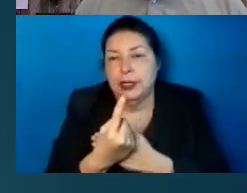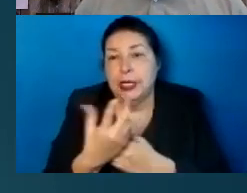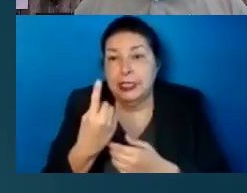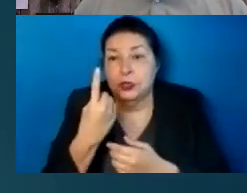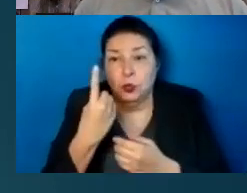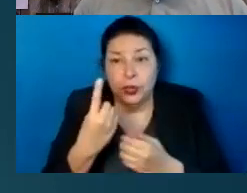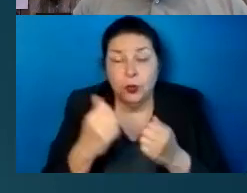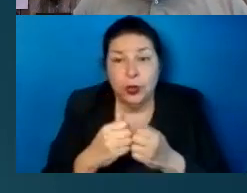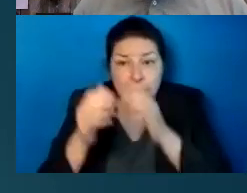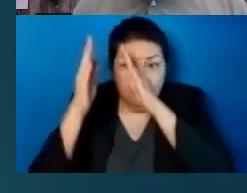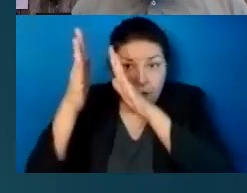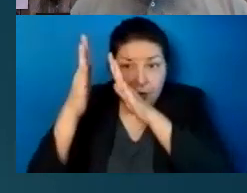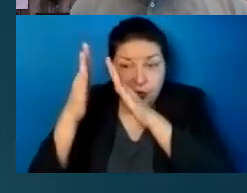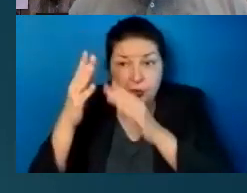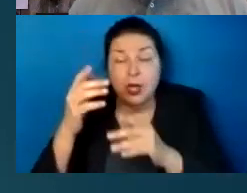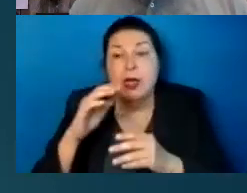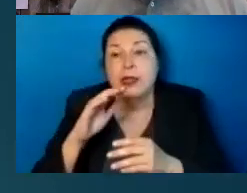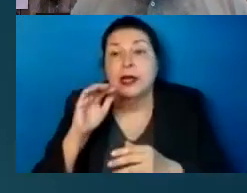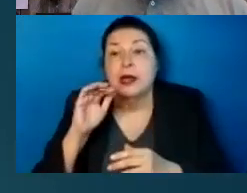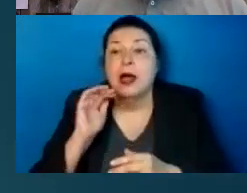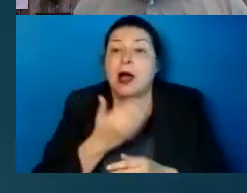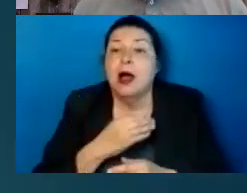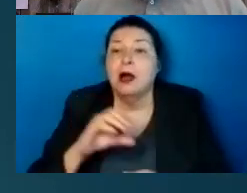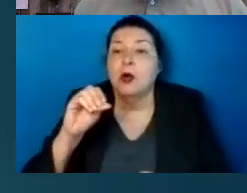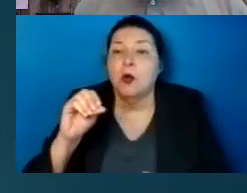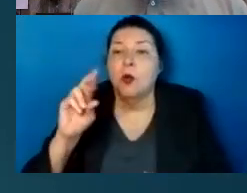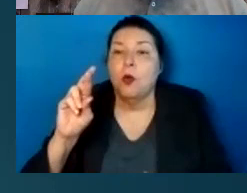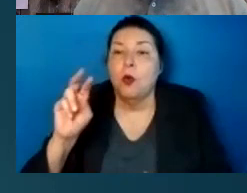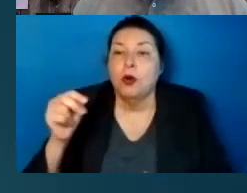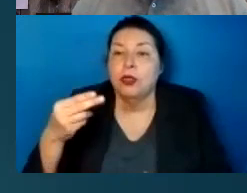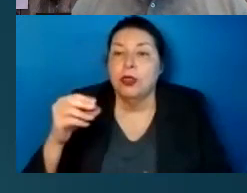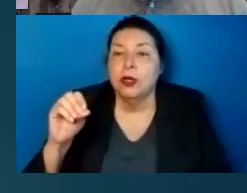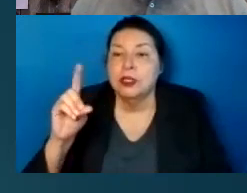Father, whom our Orthodox brothers would